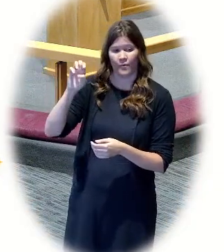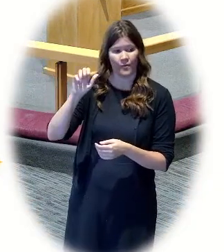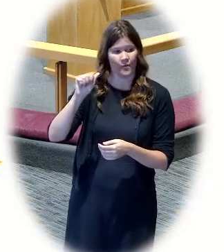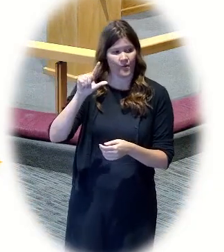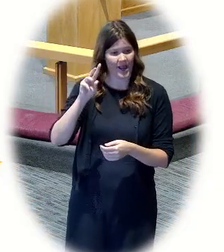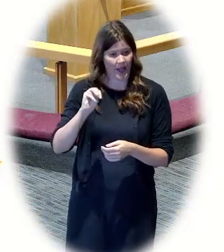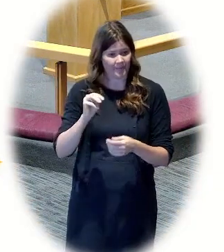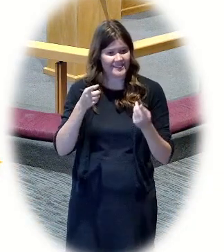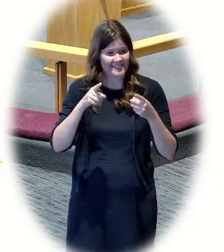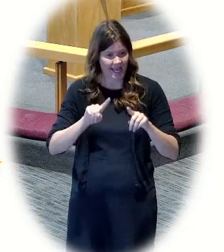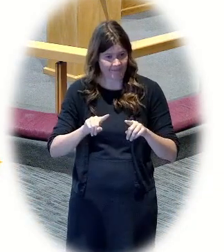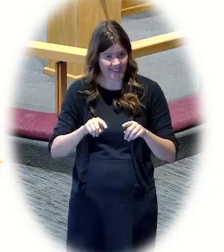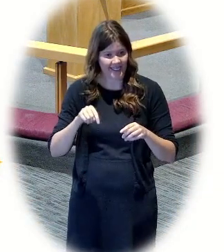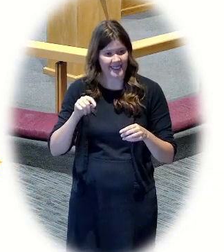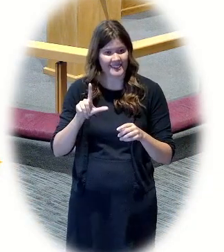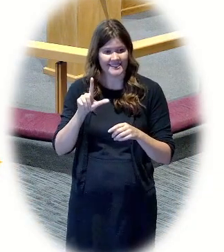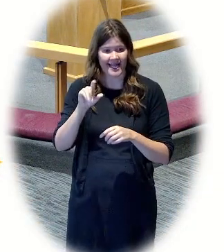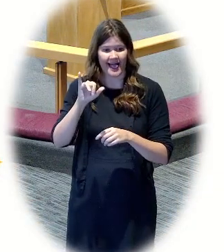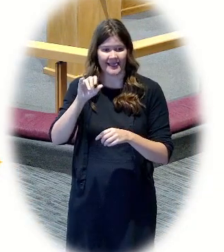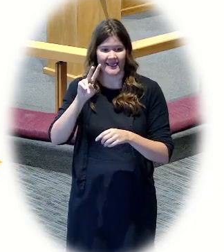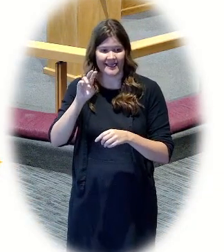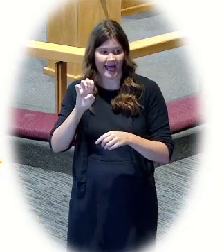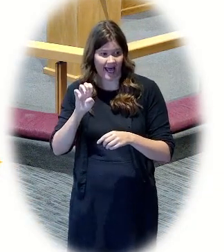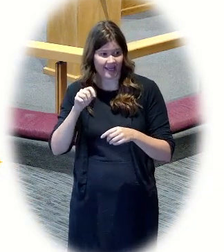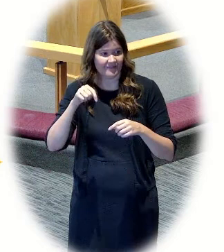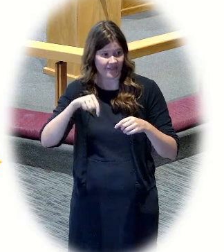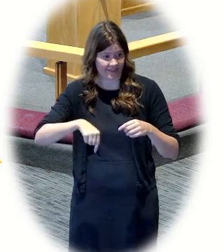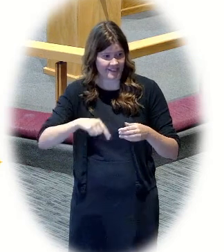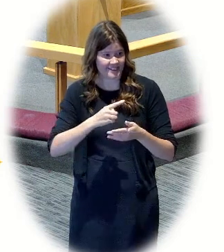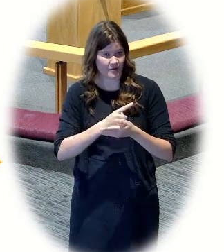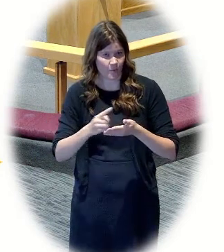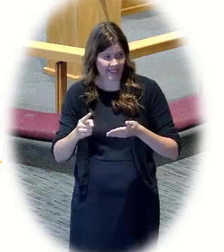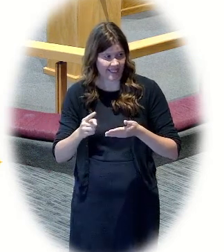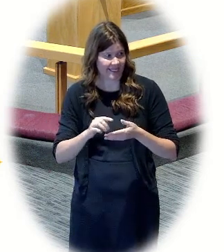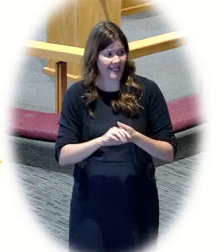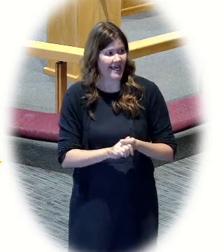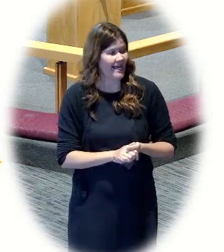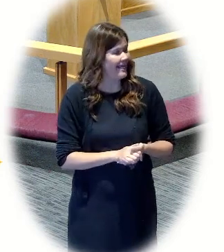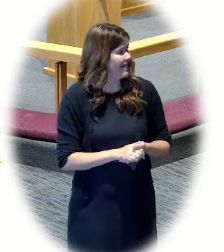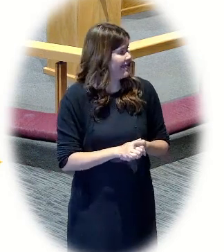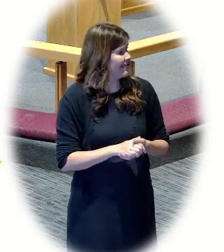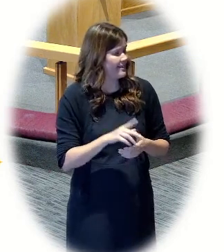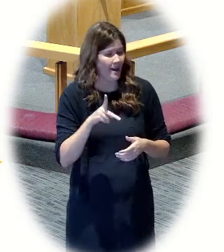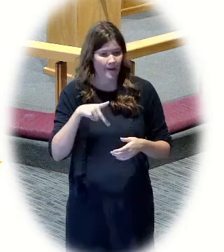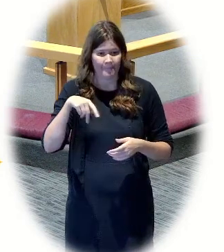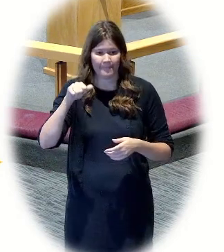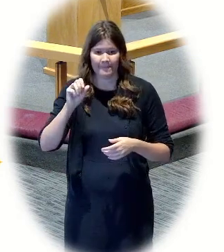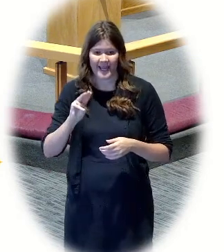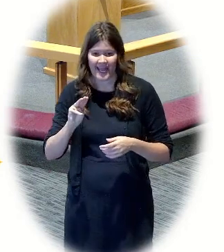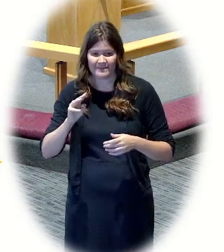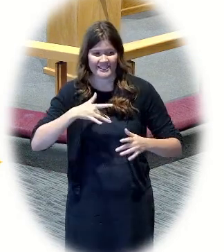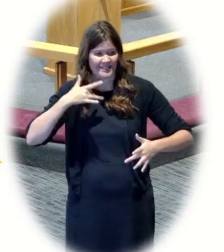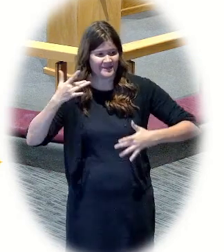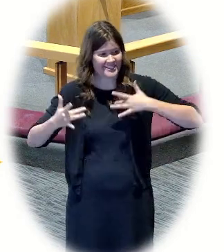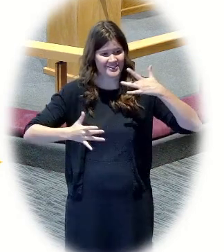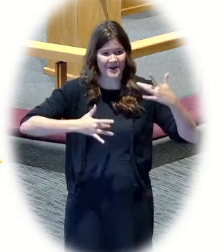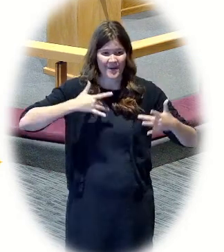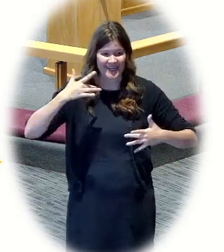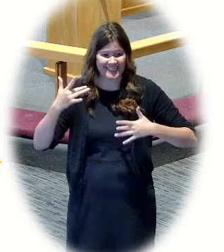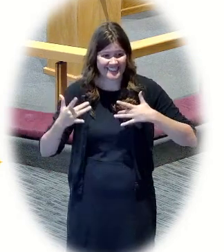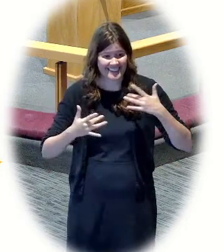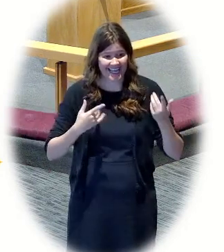actually live this week. And Pam has got a grin ear to ear as she, we're